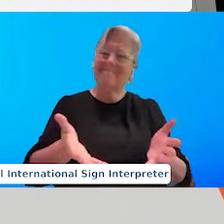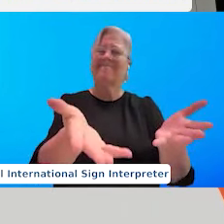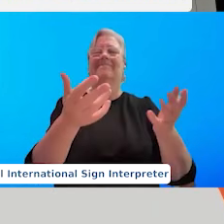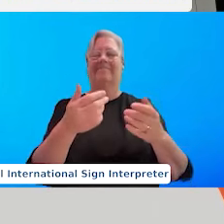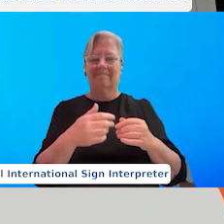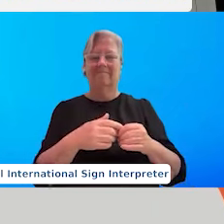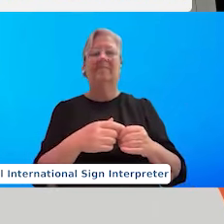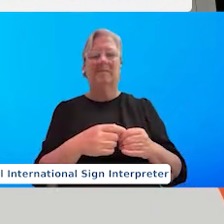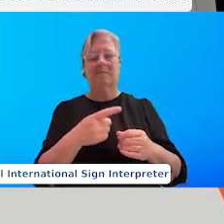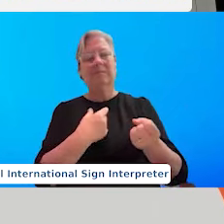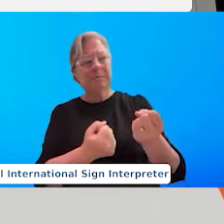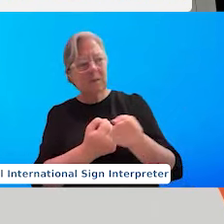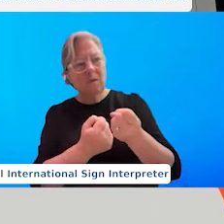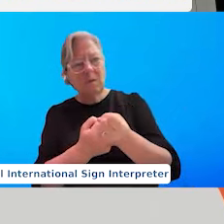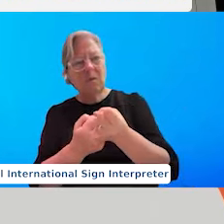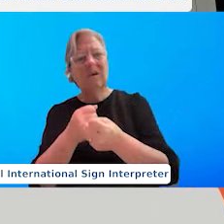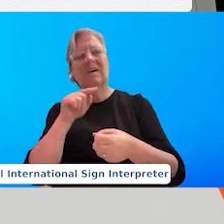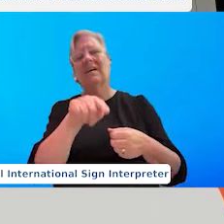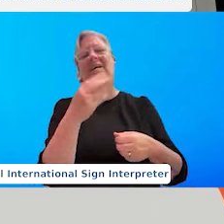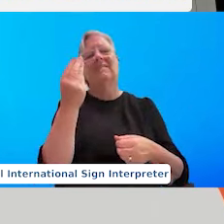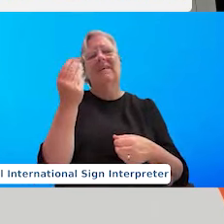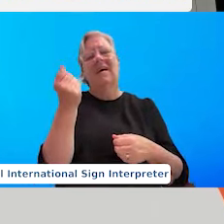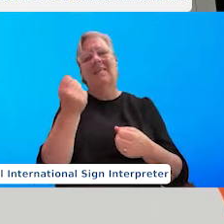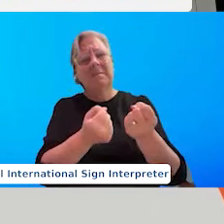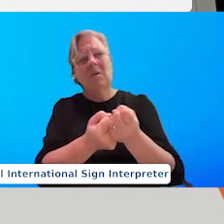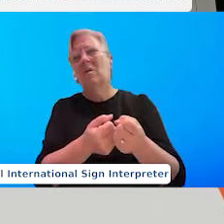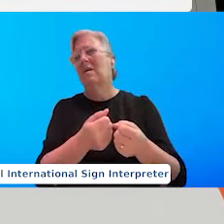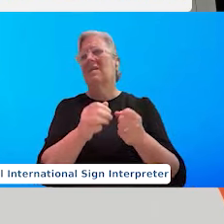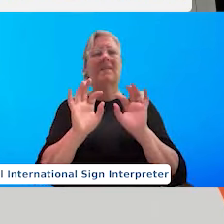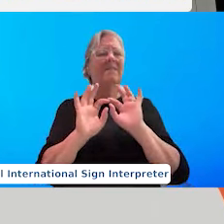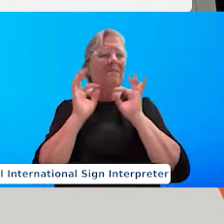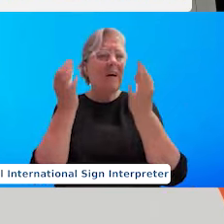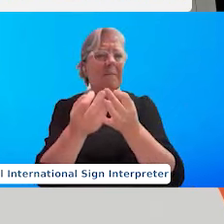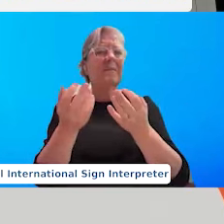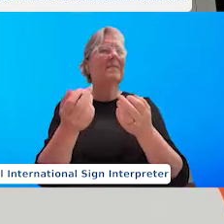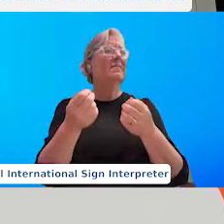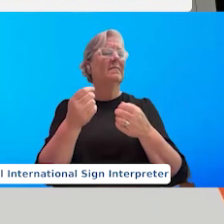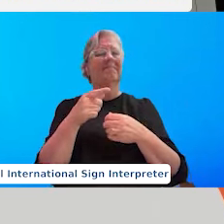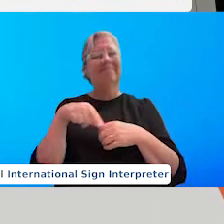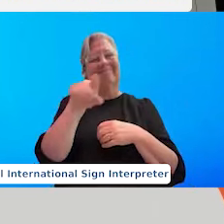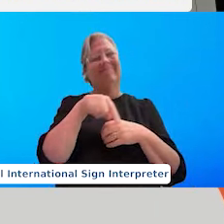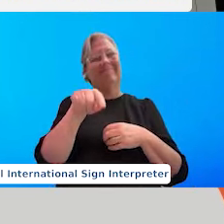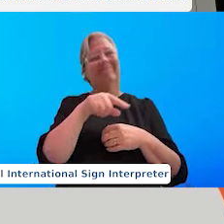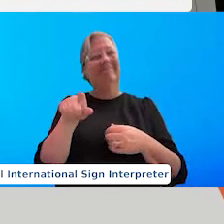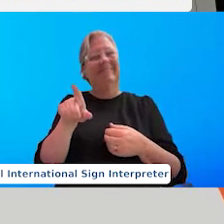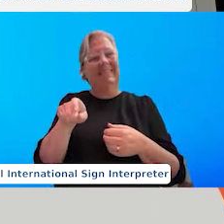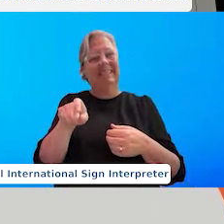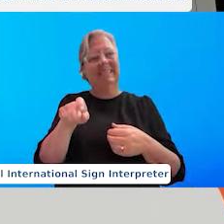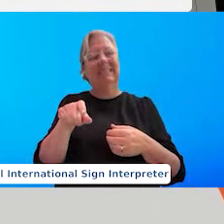to get back the people with disabilities into that local community. We want the real